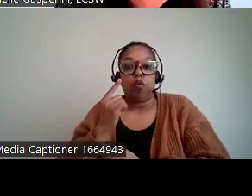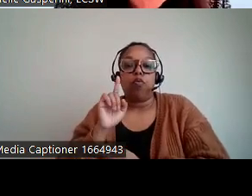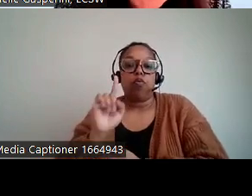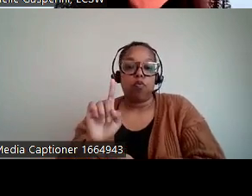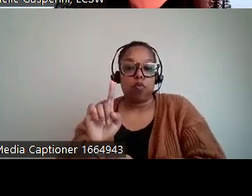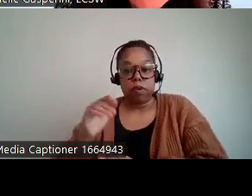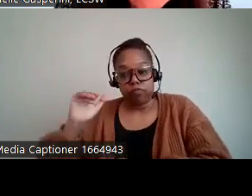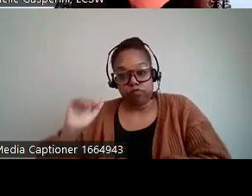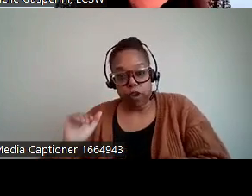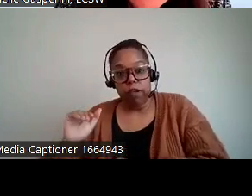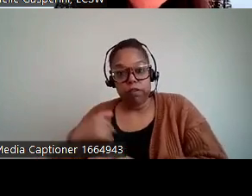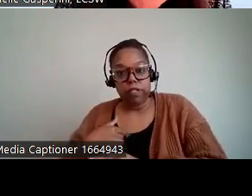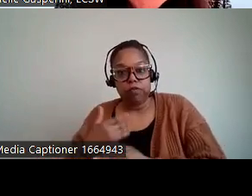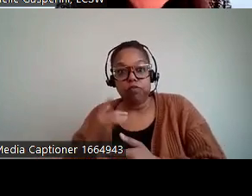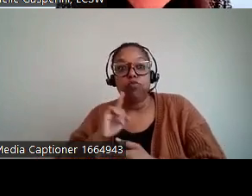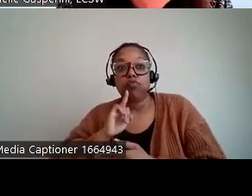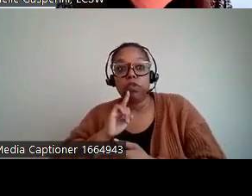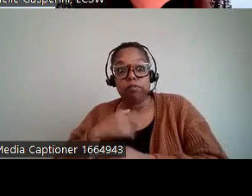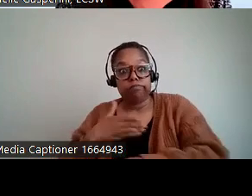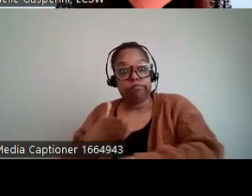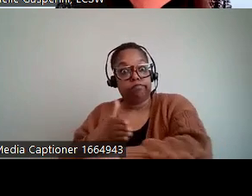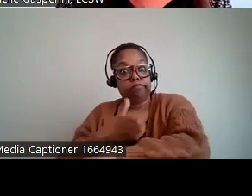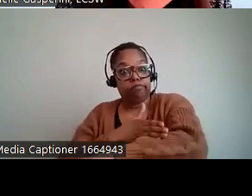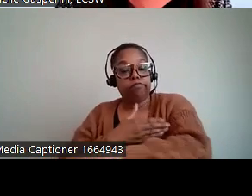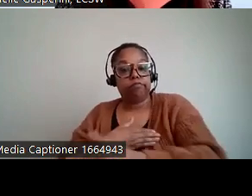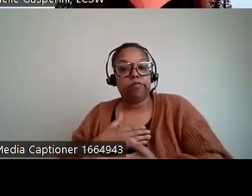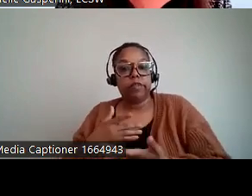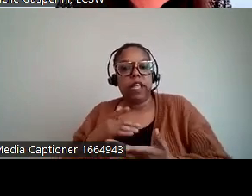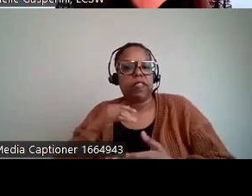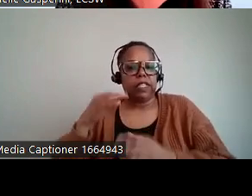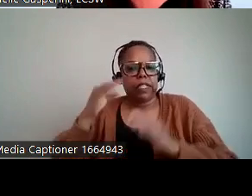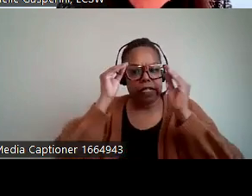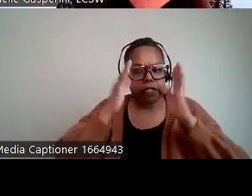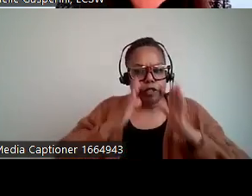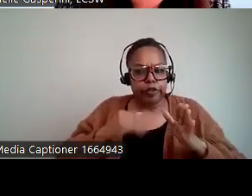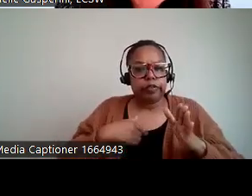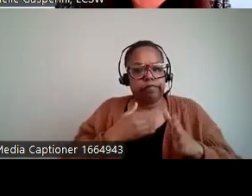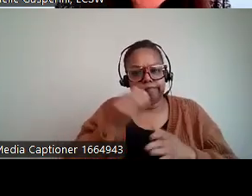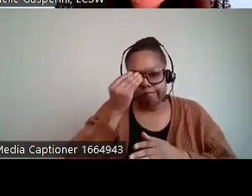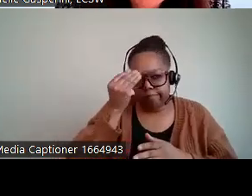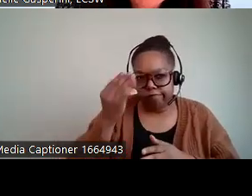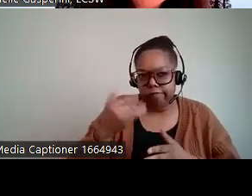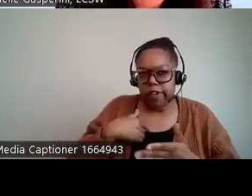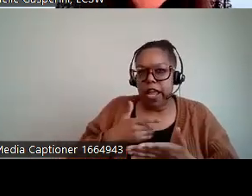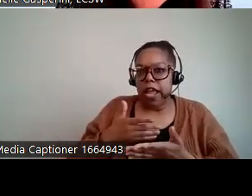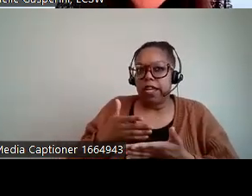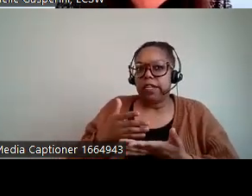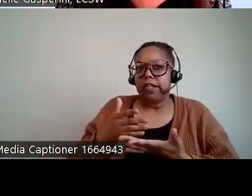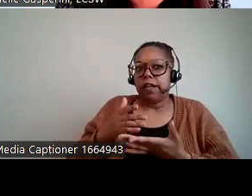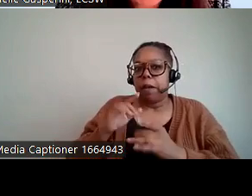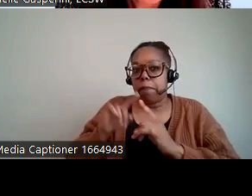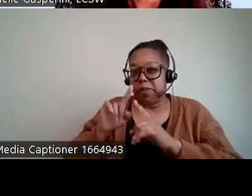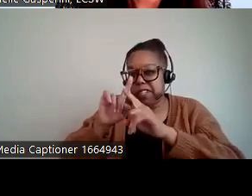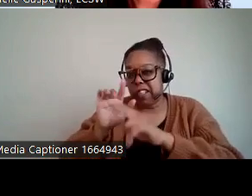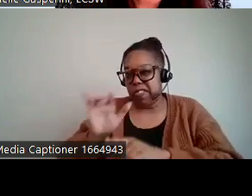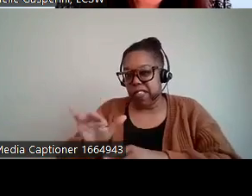the teacher told us that he was having a tough time, and he asked to go out into the hallway. And when she went out to meet